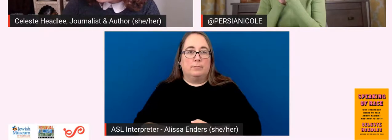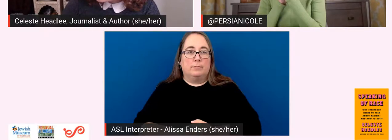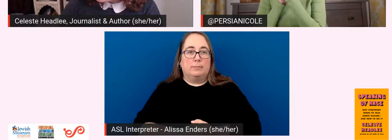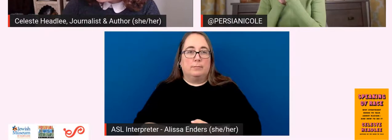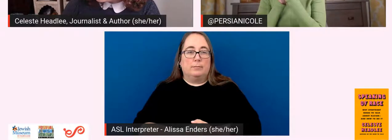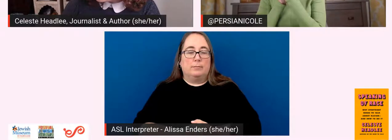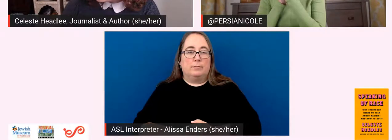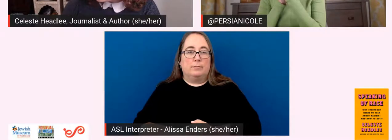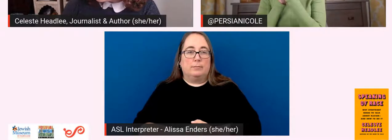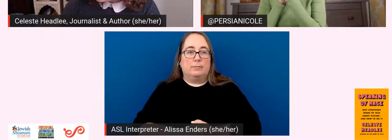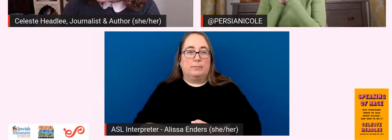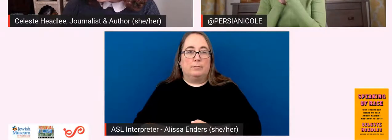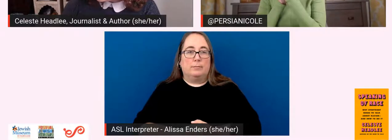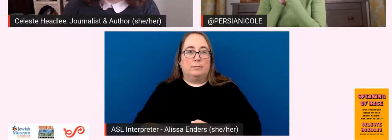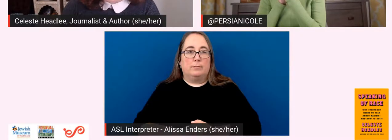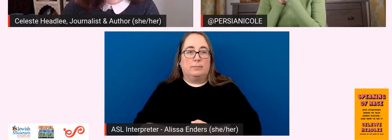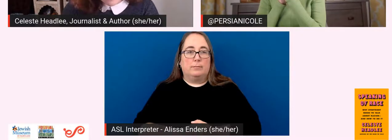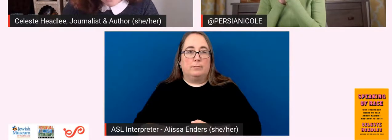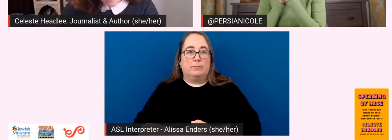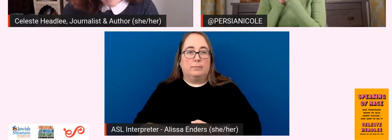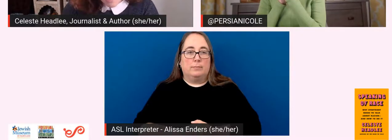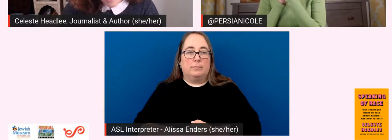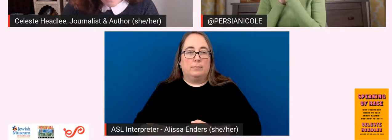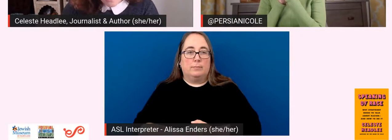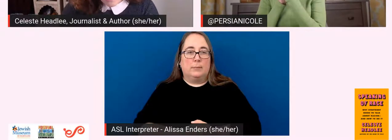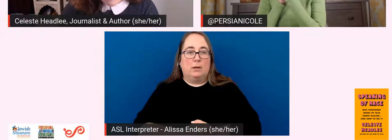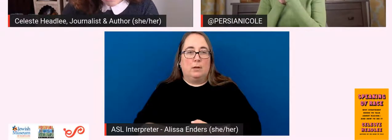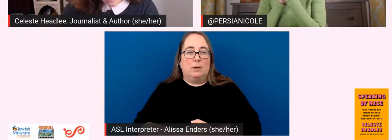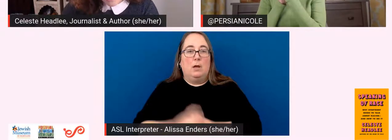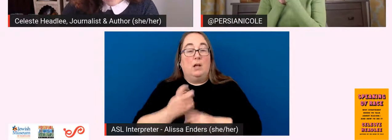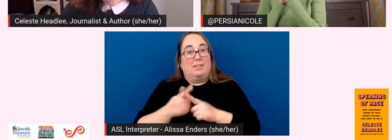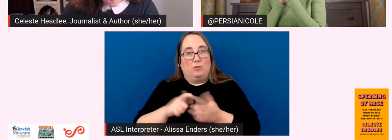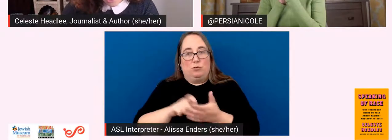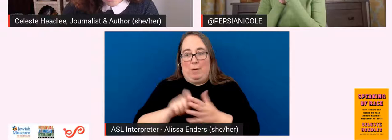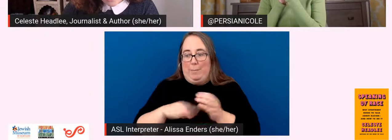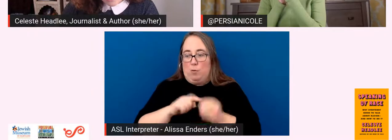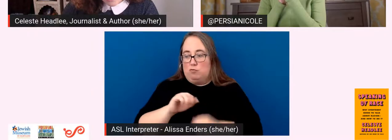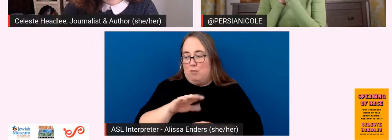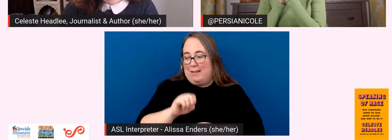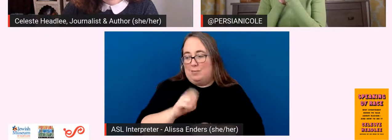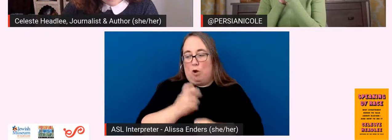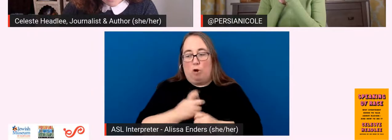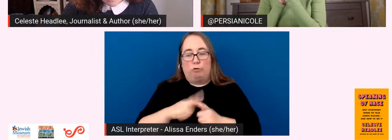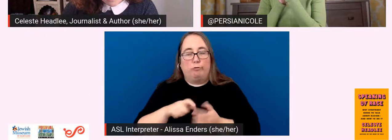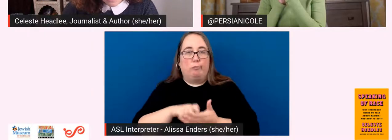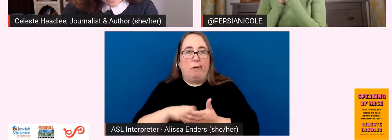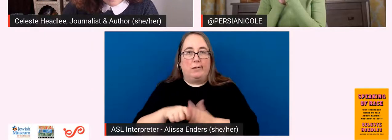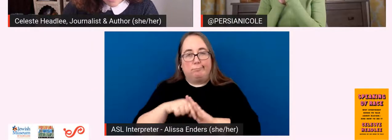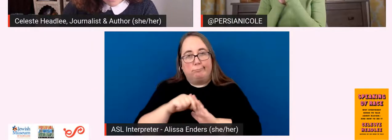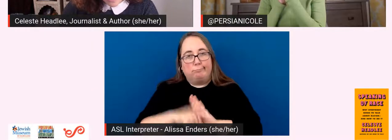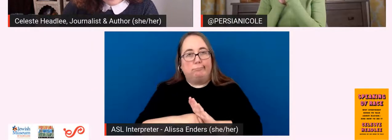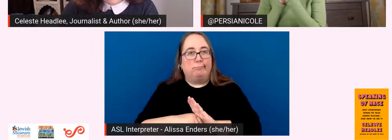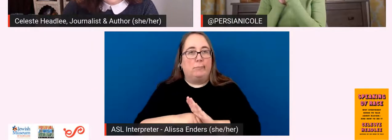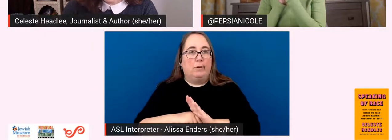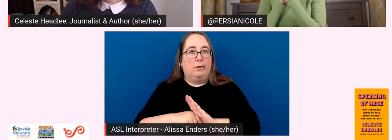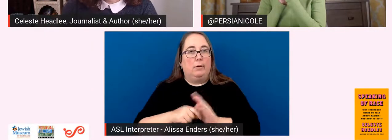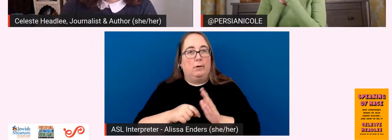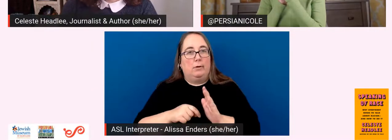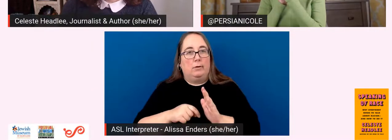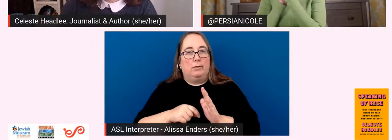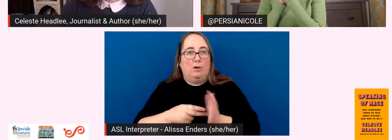You know, it's tough to write about race. It's tough to write in an honest and in-depth way about